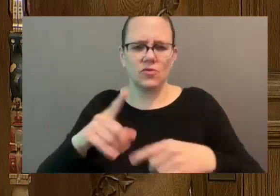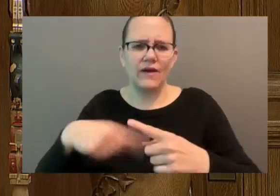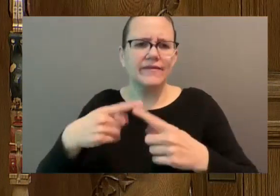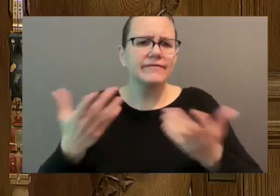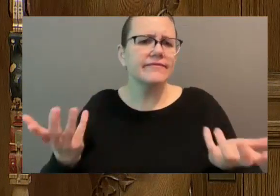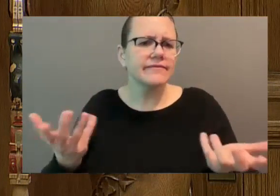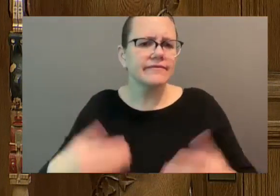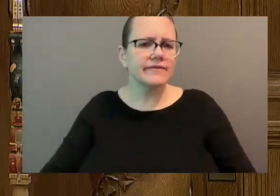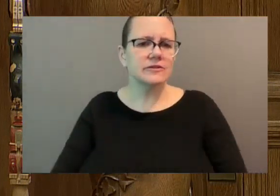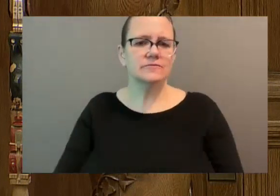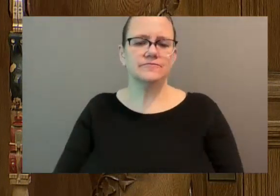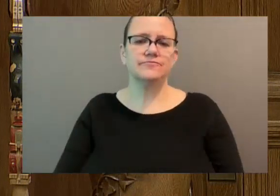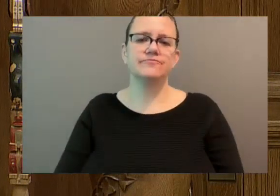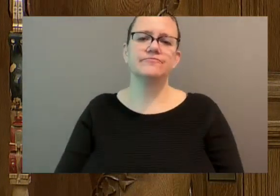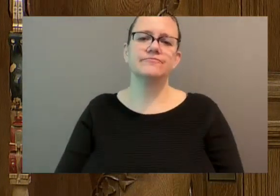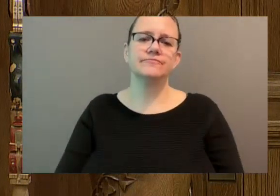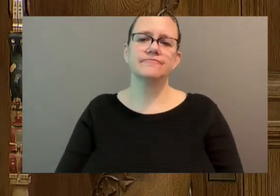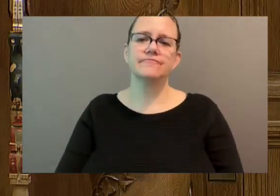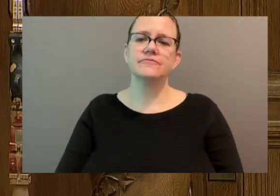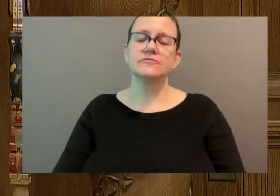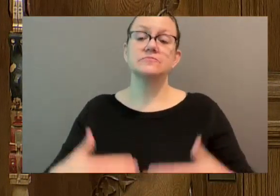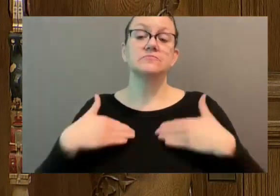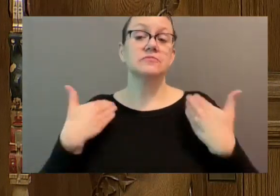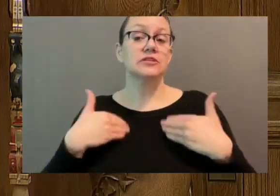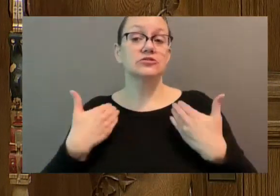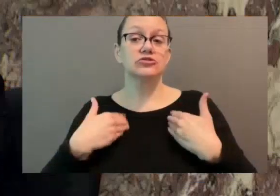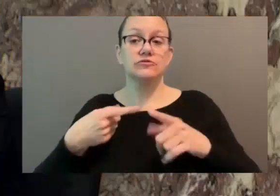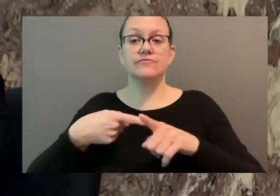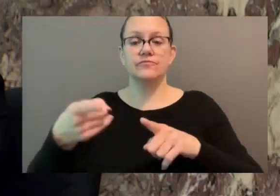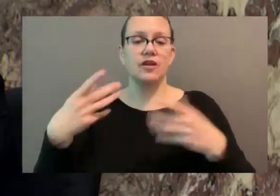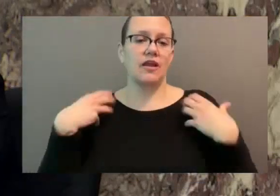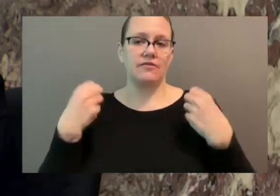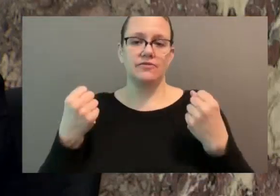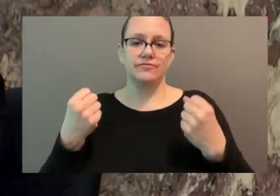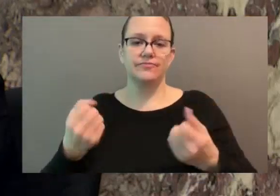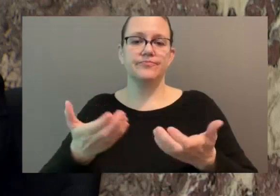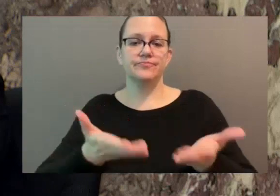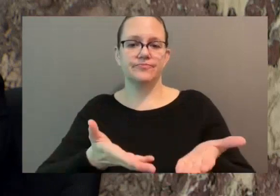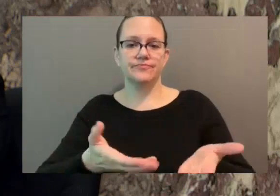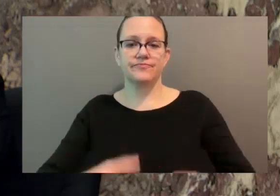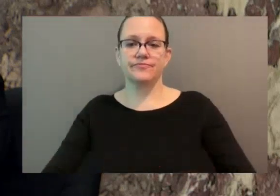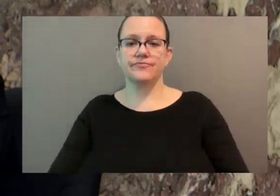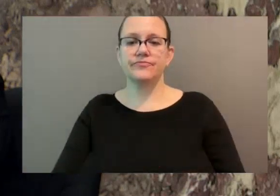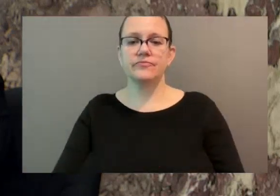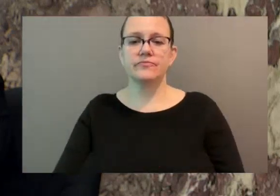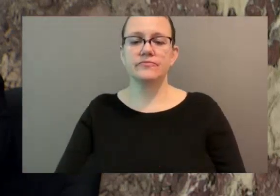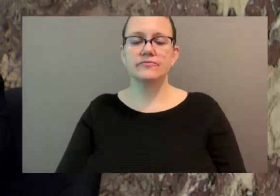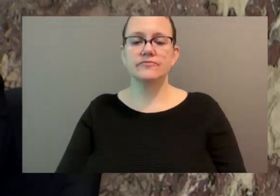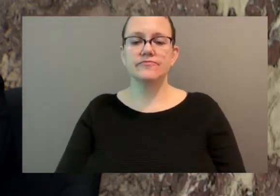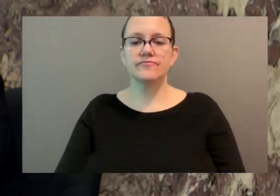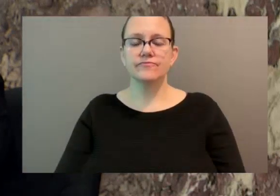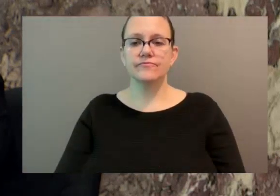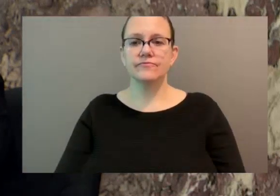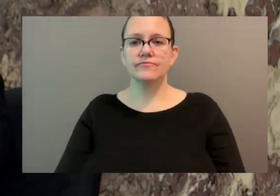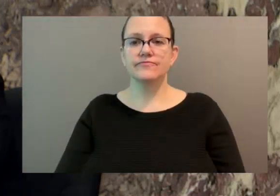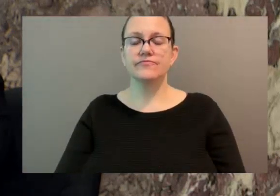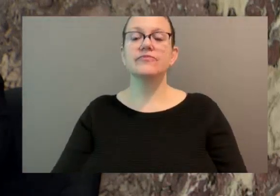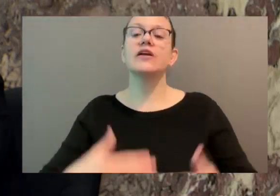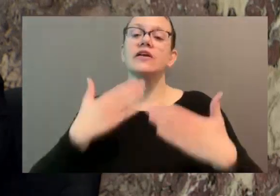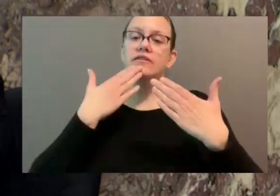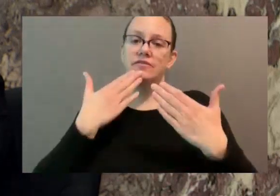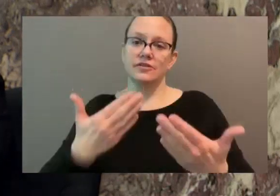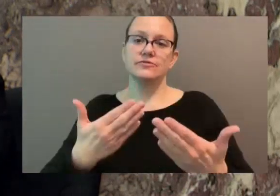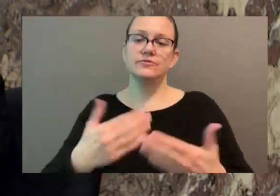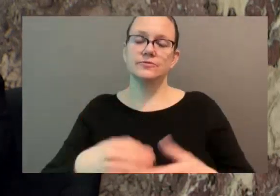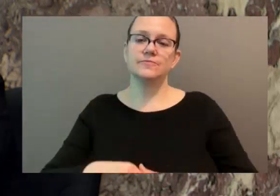Minister of Health. Well, thank you very much, Honourable Speaker. With respect to ensuring that hospitals